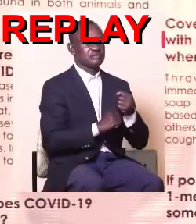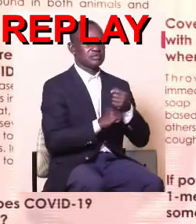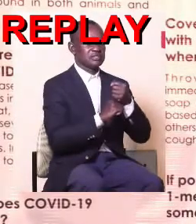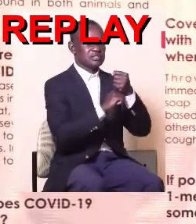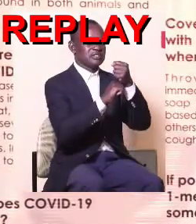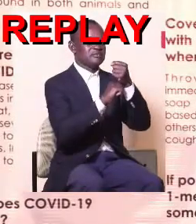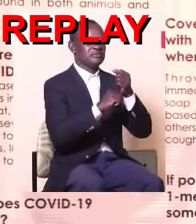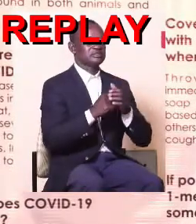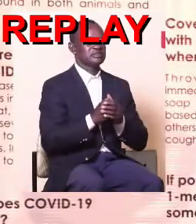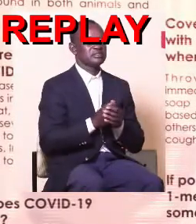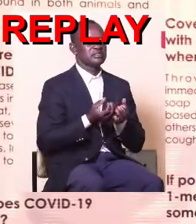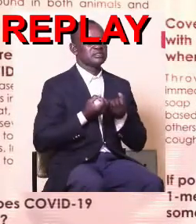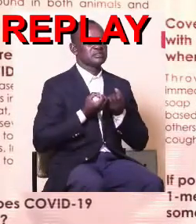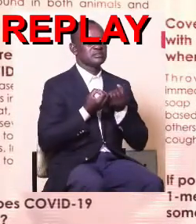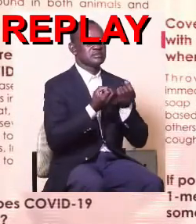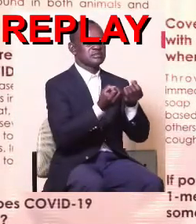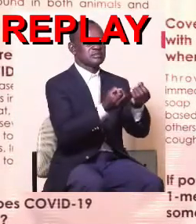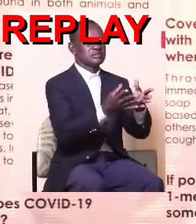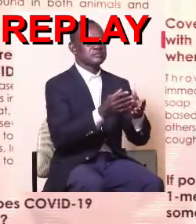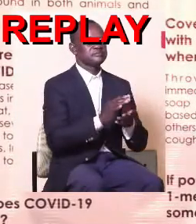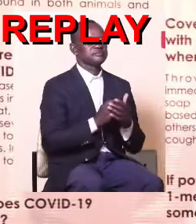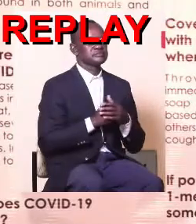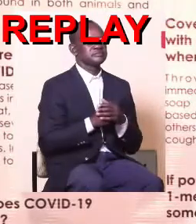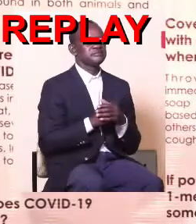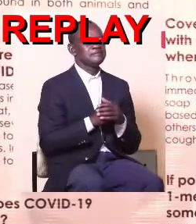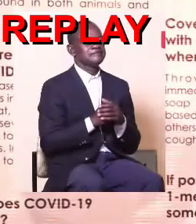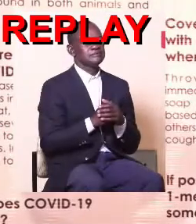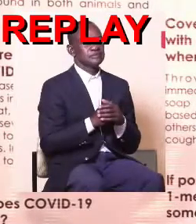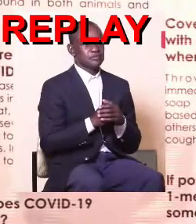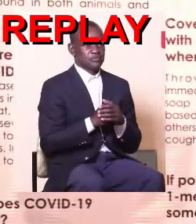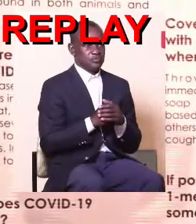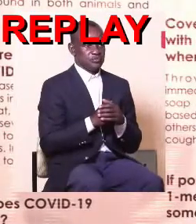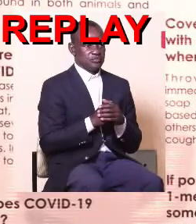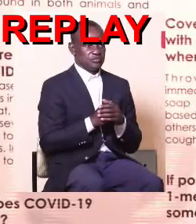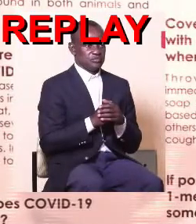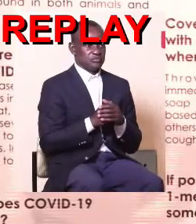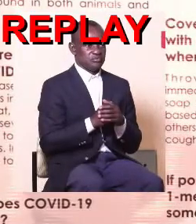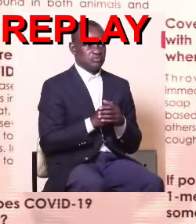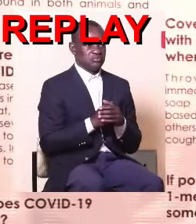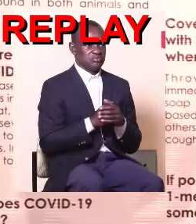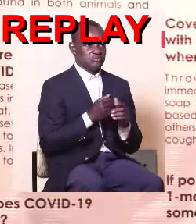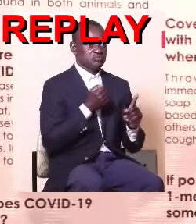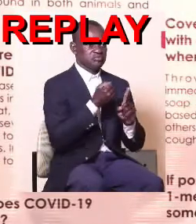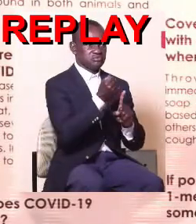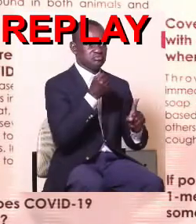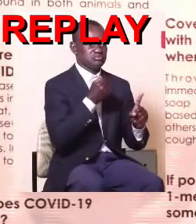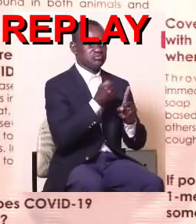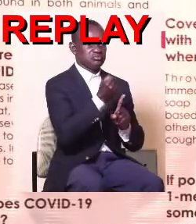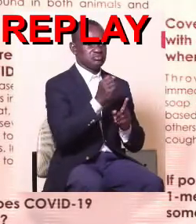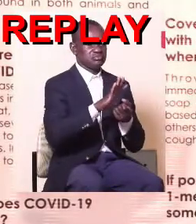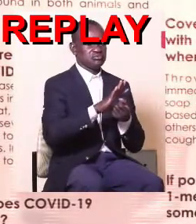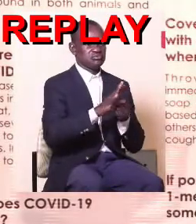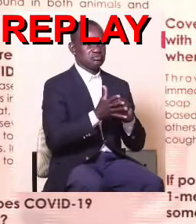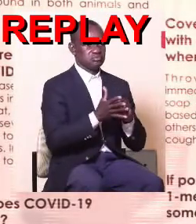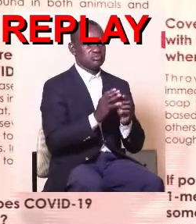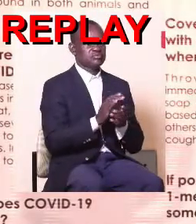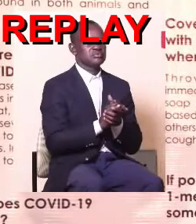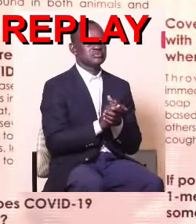giving to the management of the COVID-19. Those who are doing it in